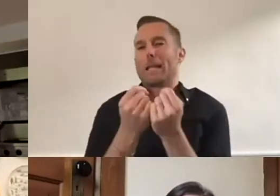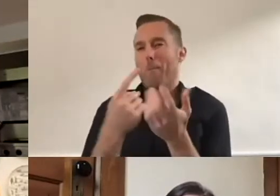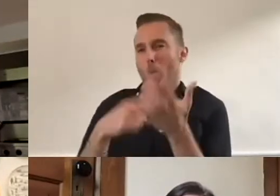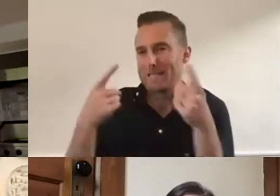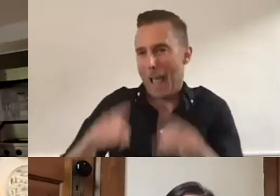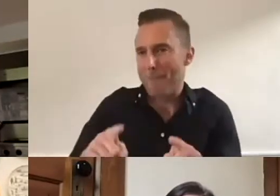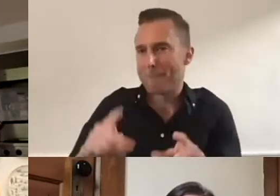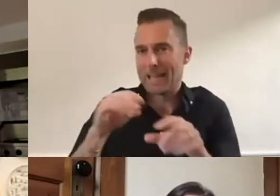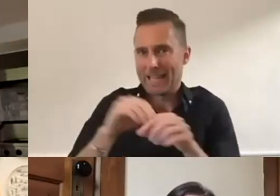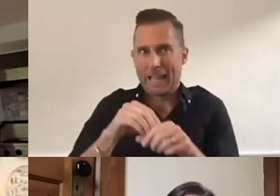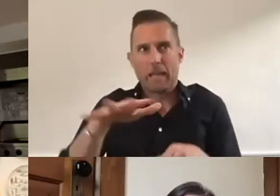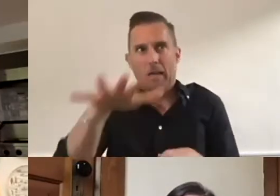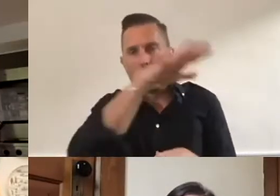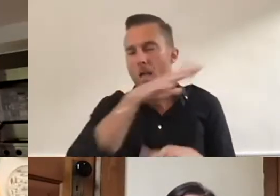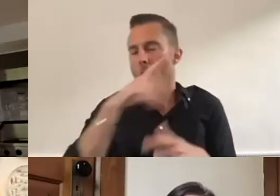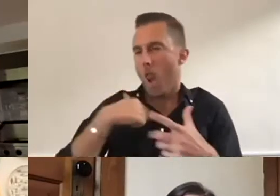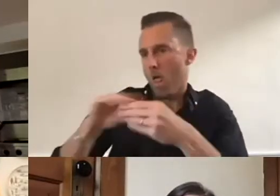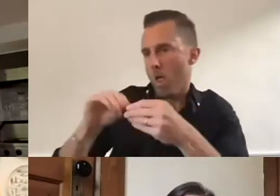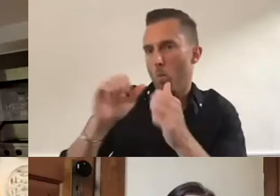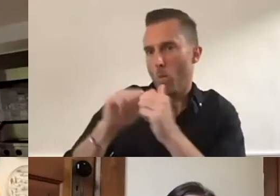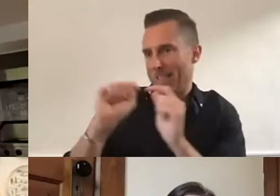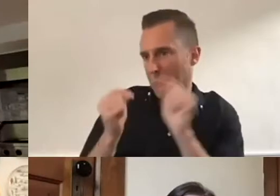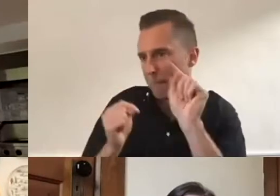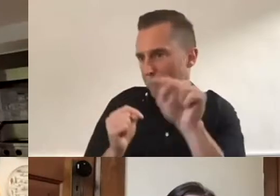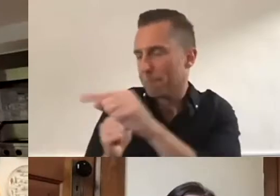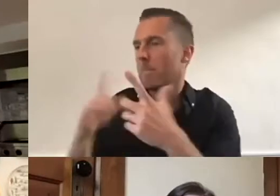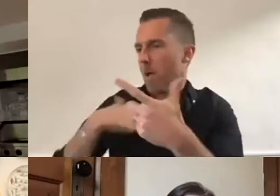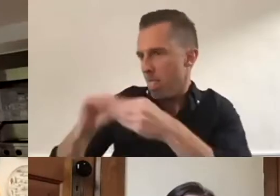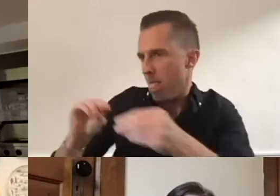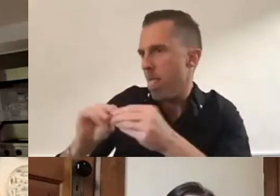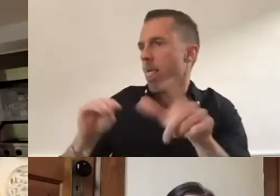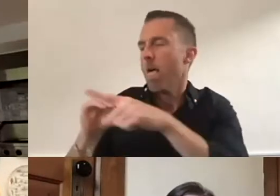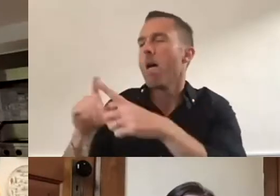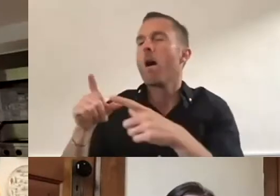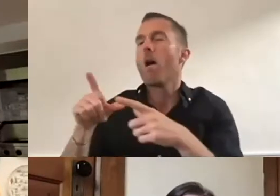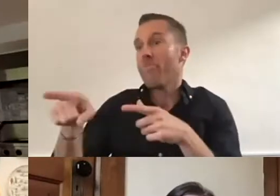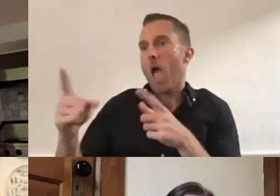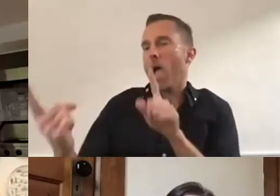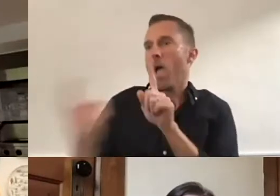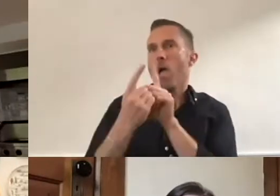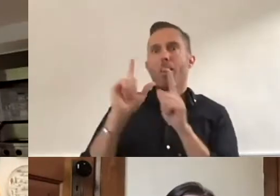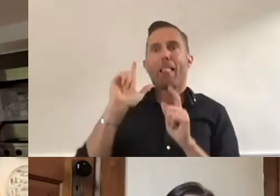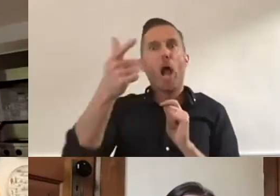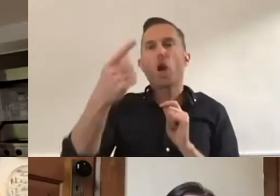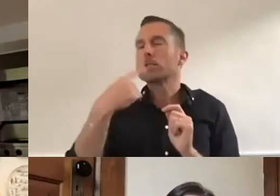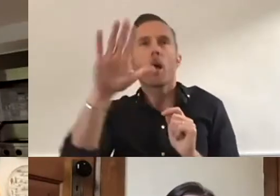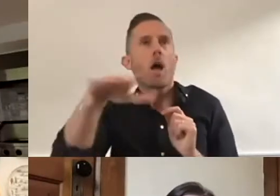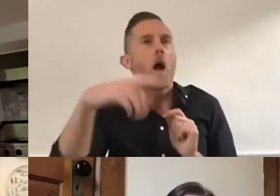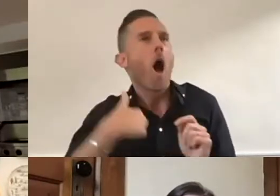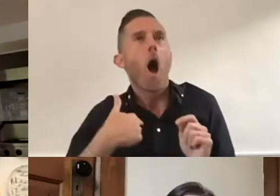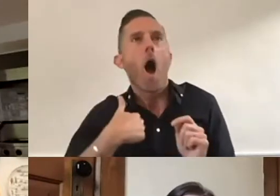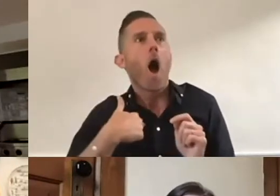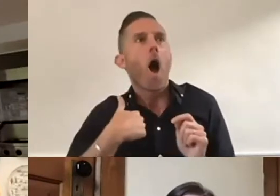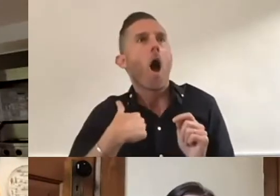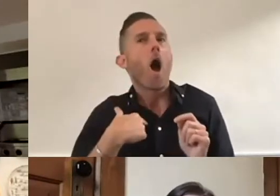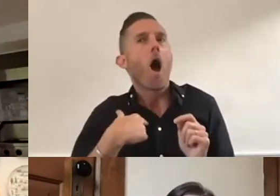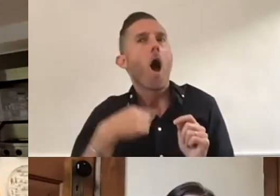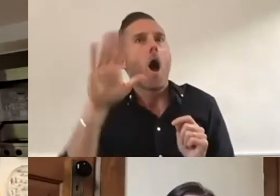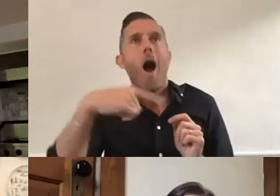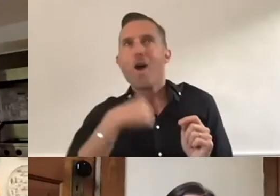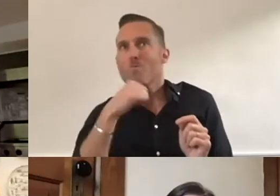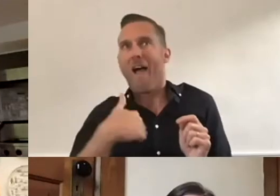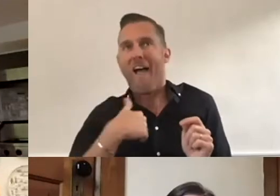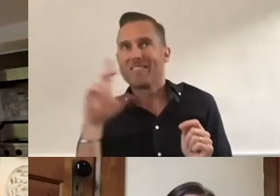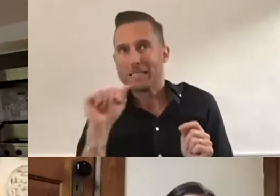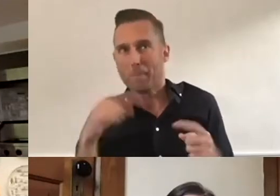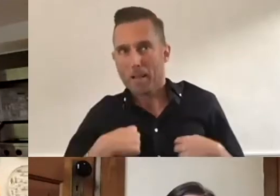I share with those teams, I hear from colleagues and they're, oh, well, I don't have a disability, but someone in my